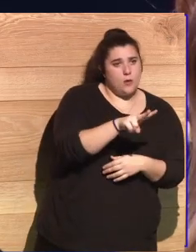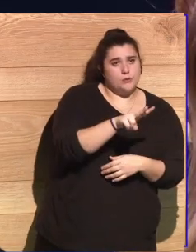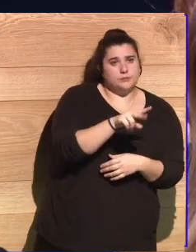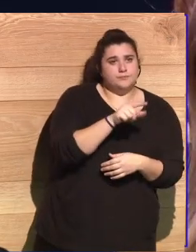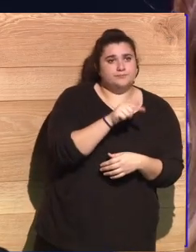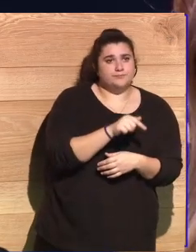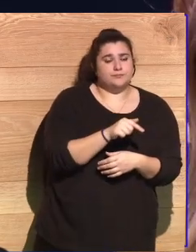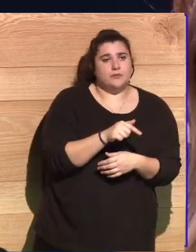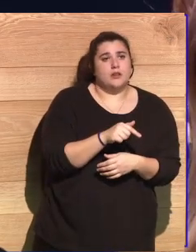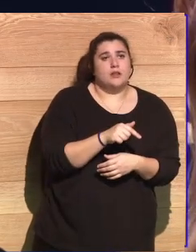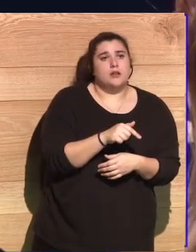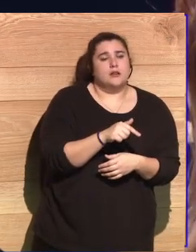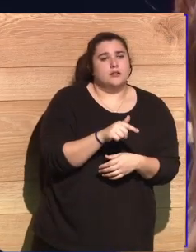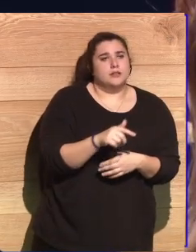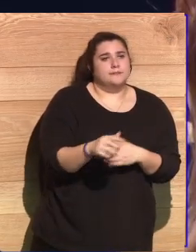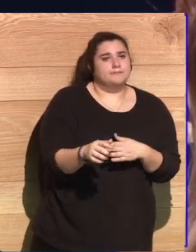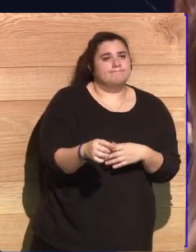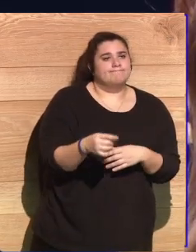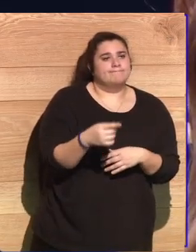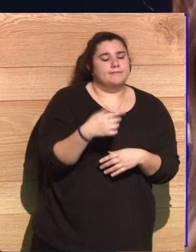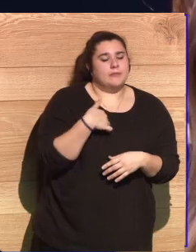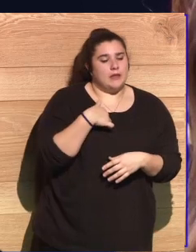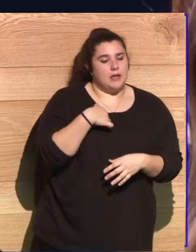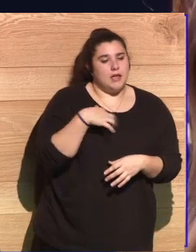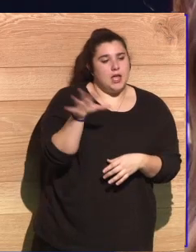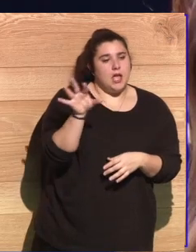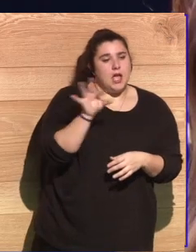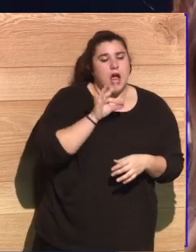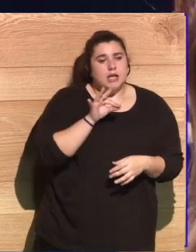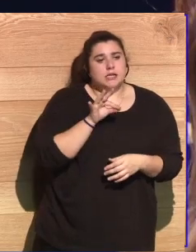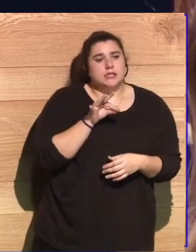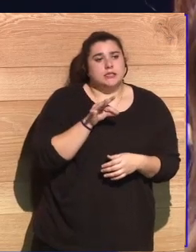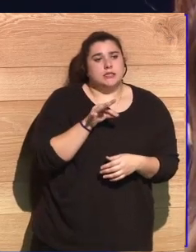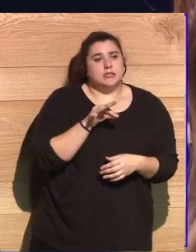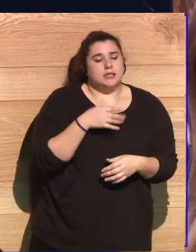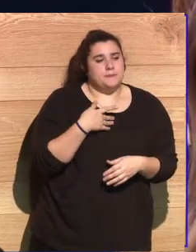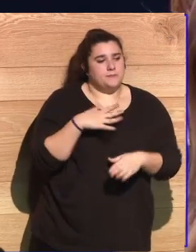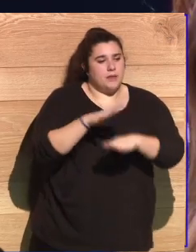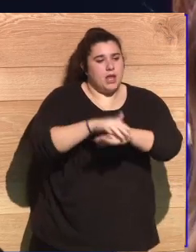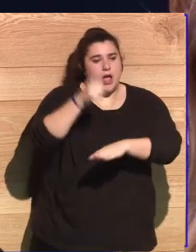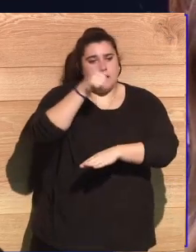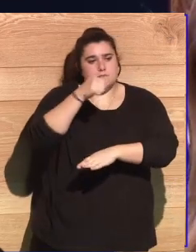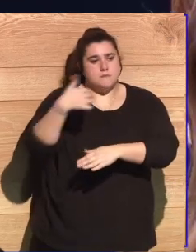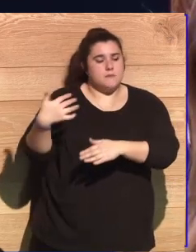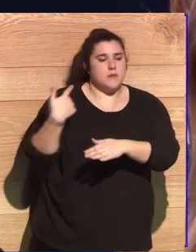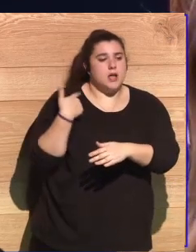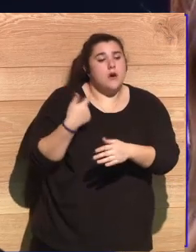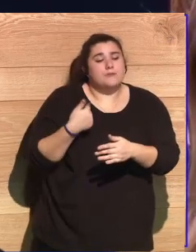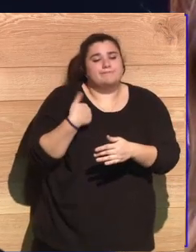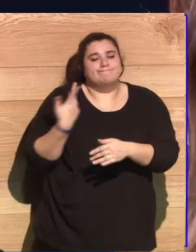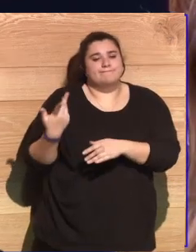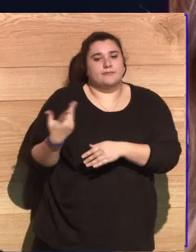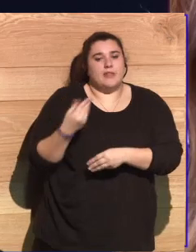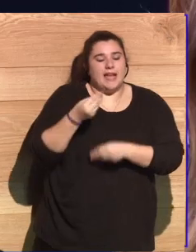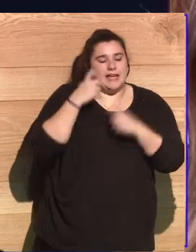decided I'd take my friend Jerry's advice and try to write the memoir. Because I had just, my wife